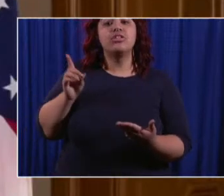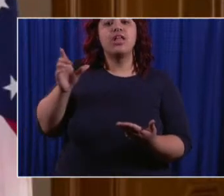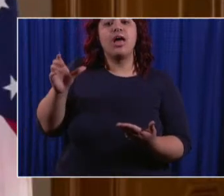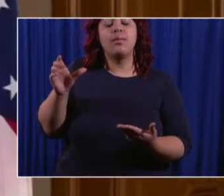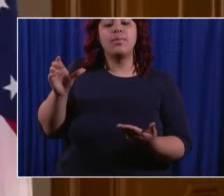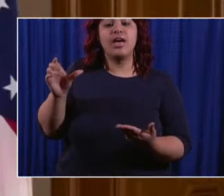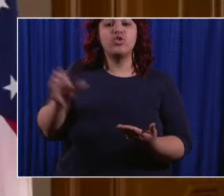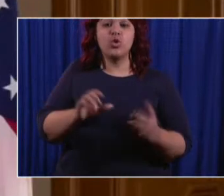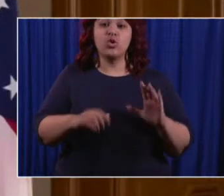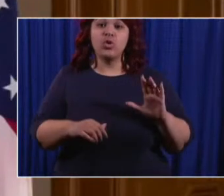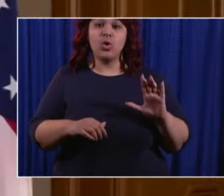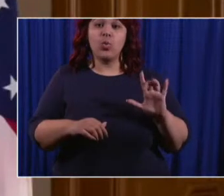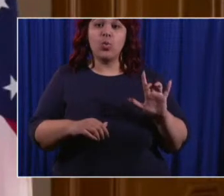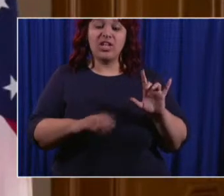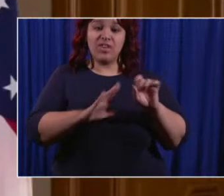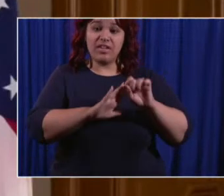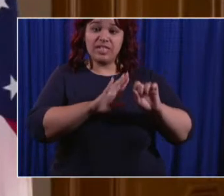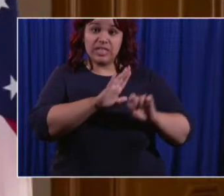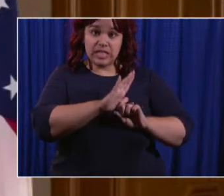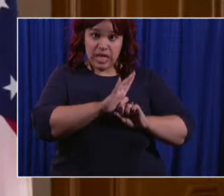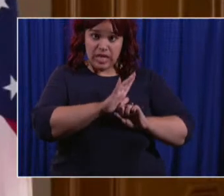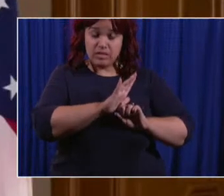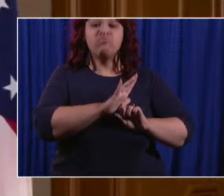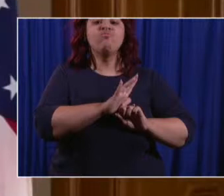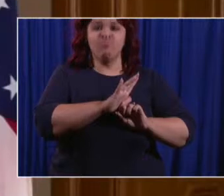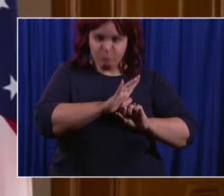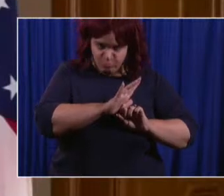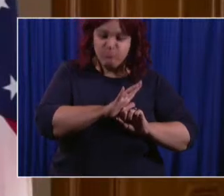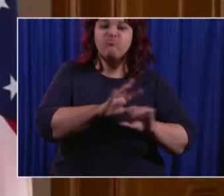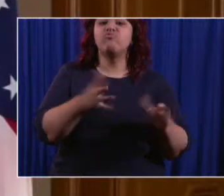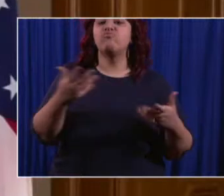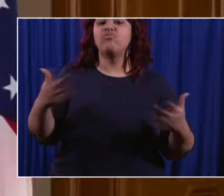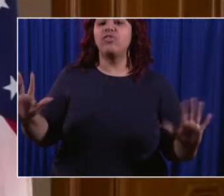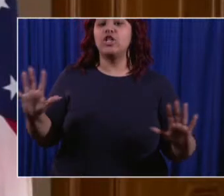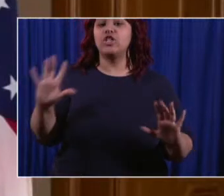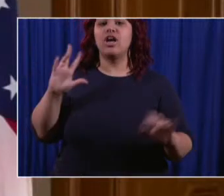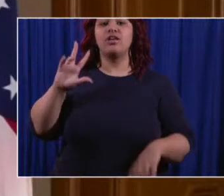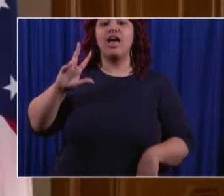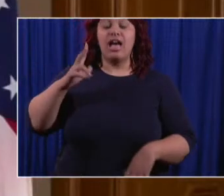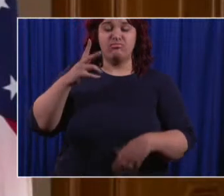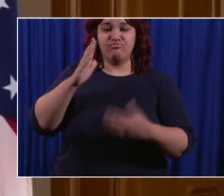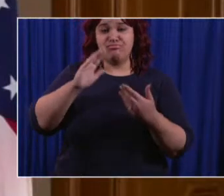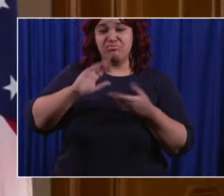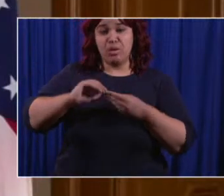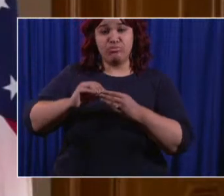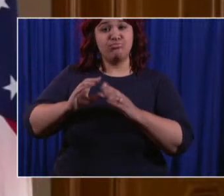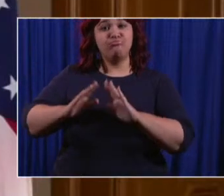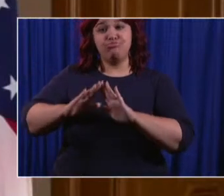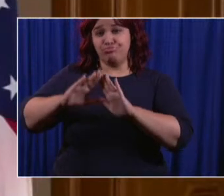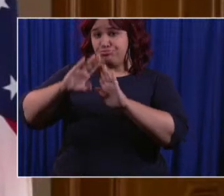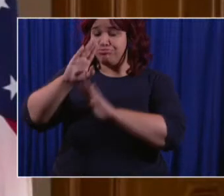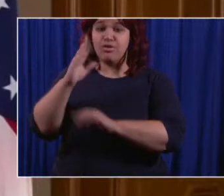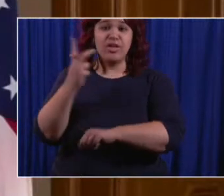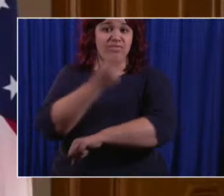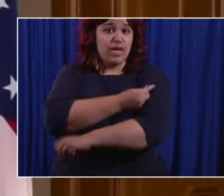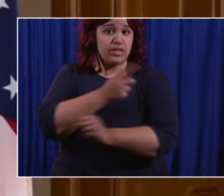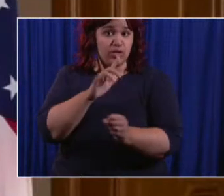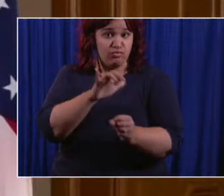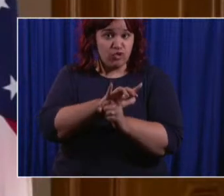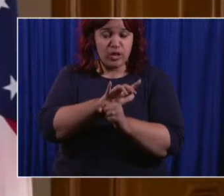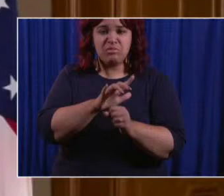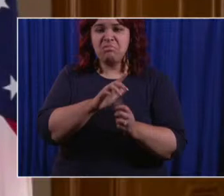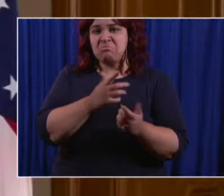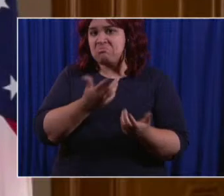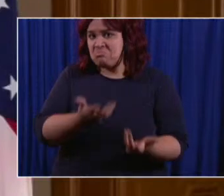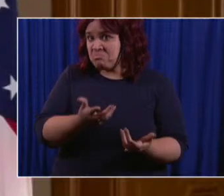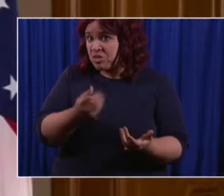of eligible residents fully vaccinated. Some states have larger populations than Ohio. So do you think the announcement